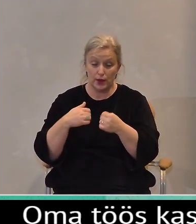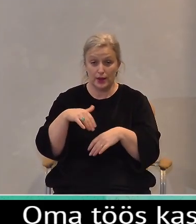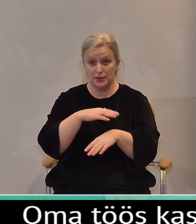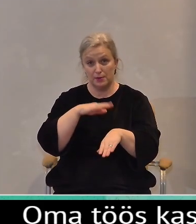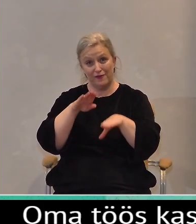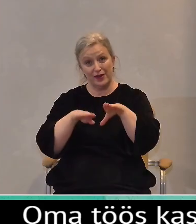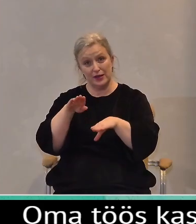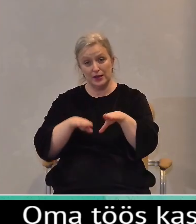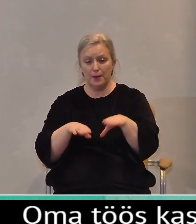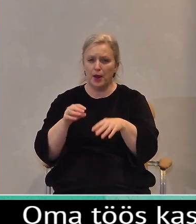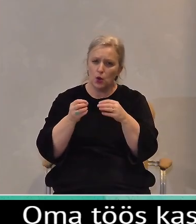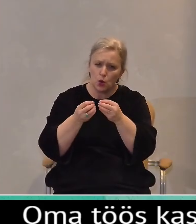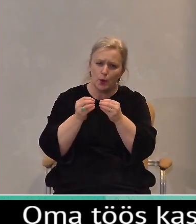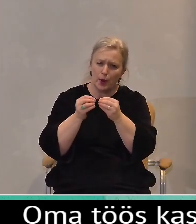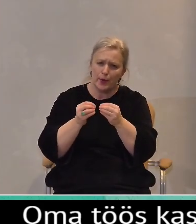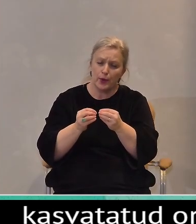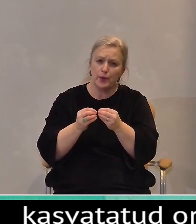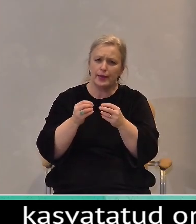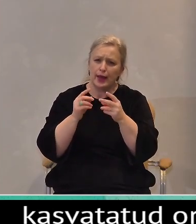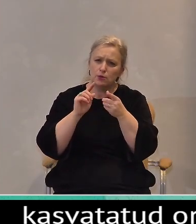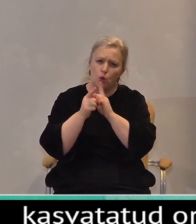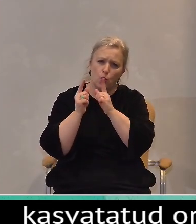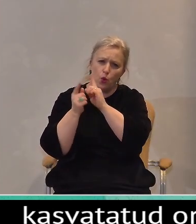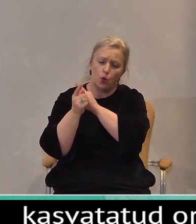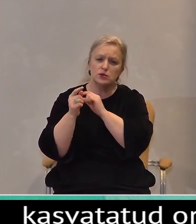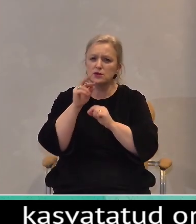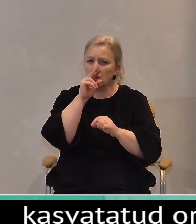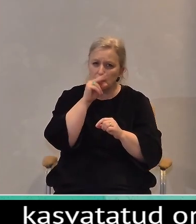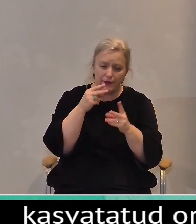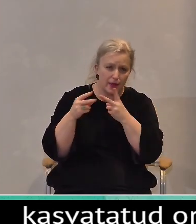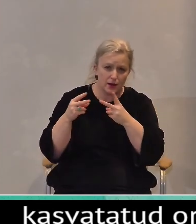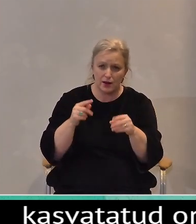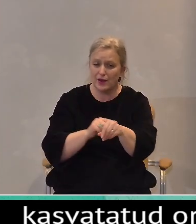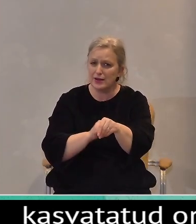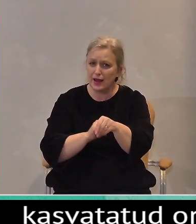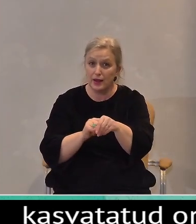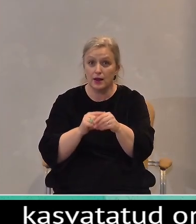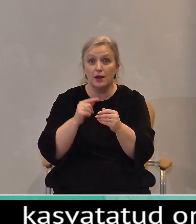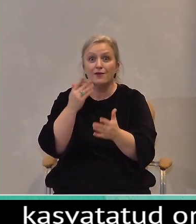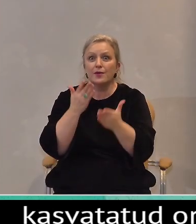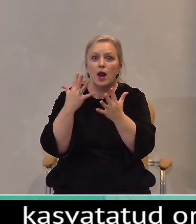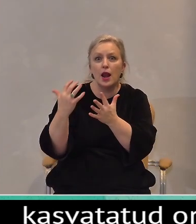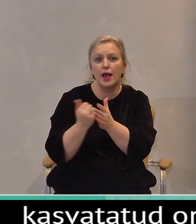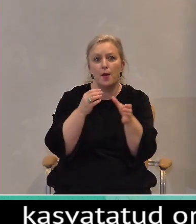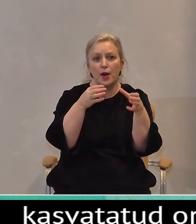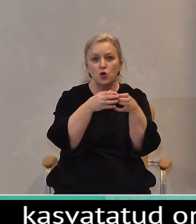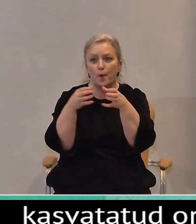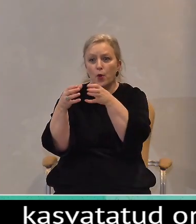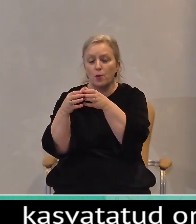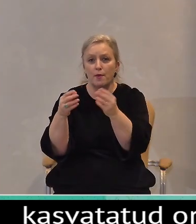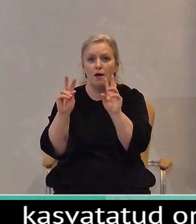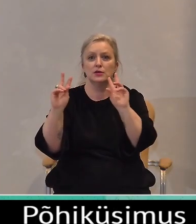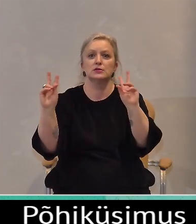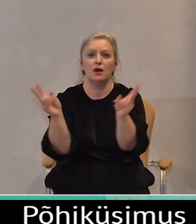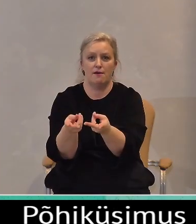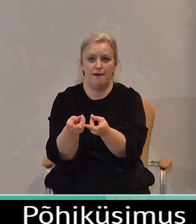main question is, when comparing tens of mutations and tens of genes, whether we're